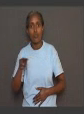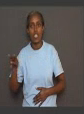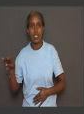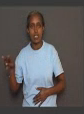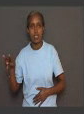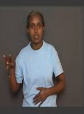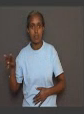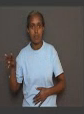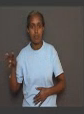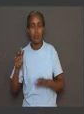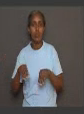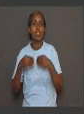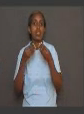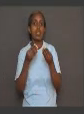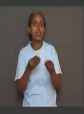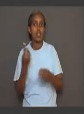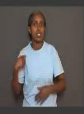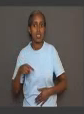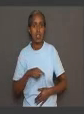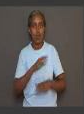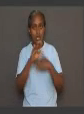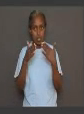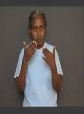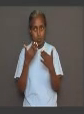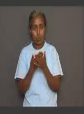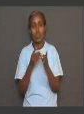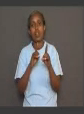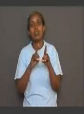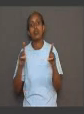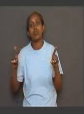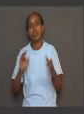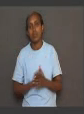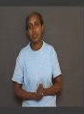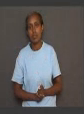vectors will give us our total displacement.